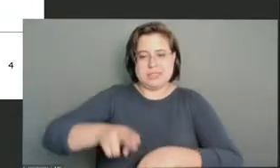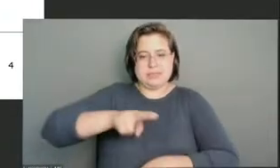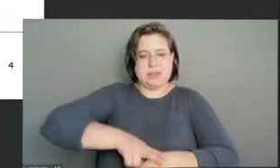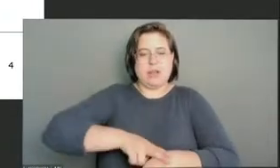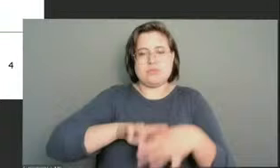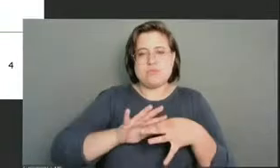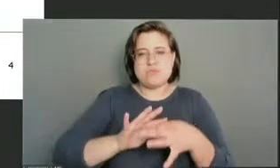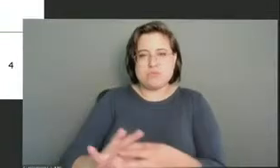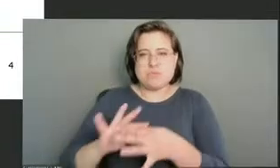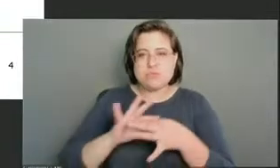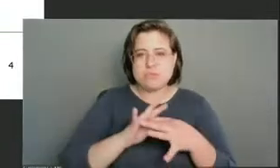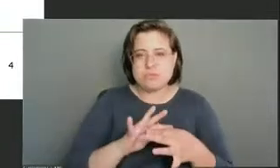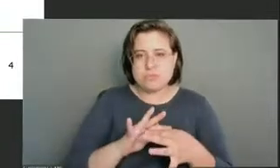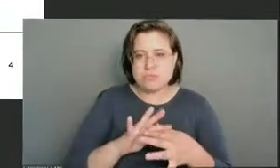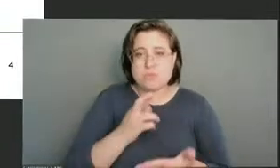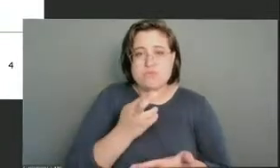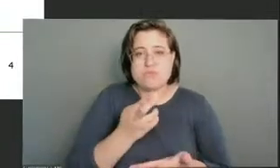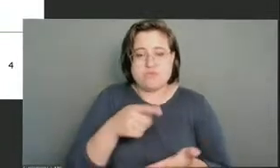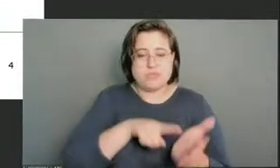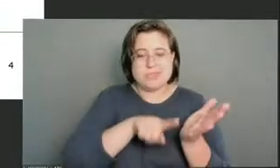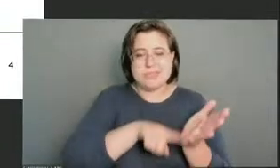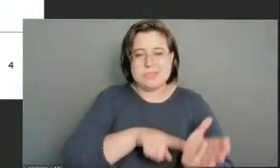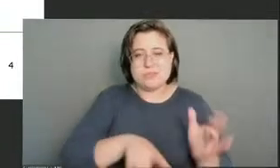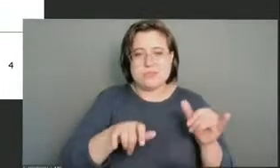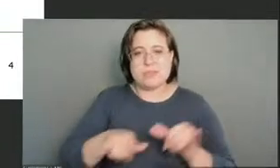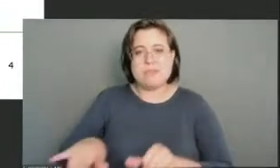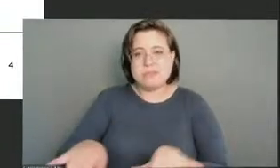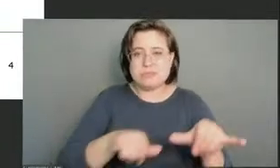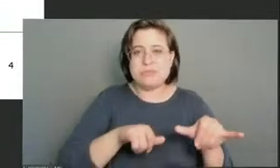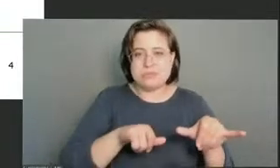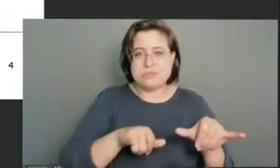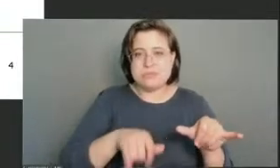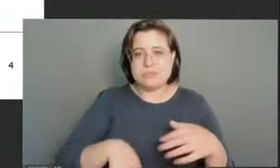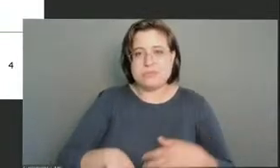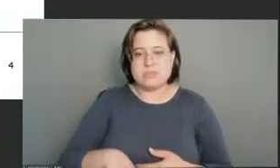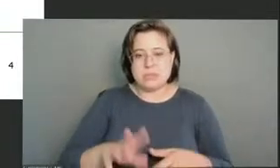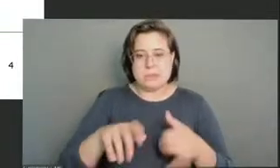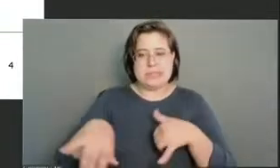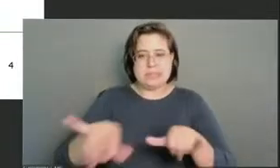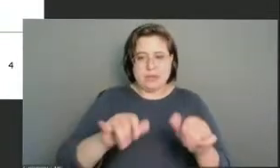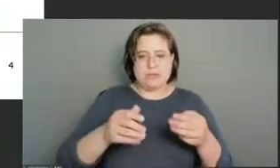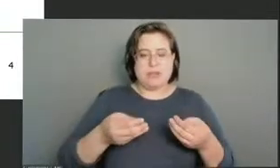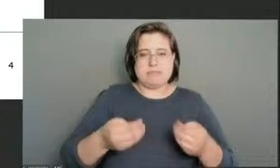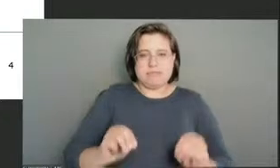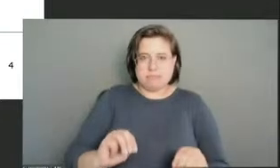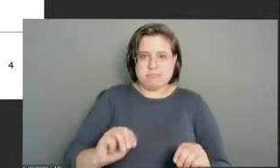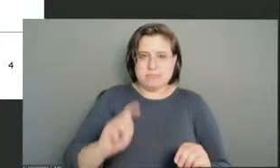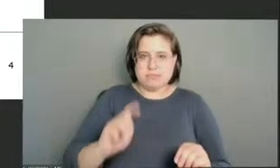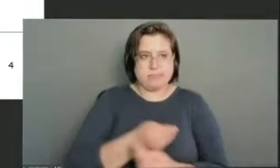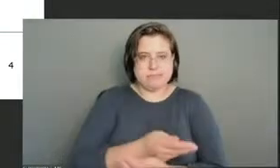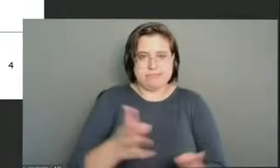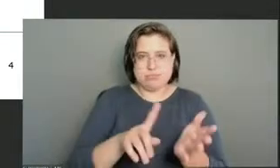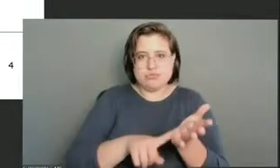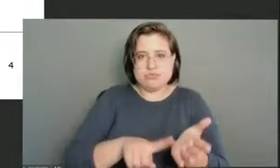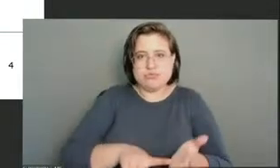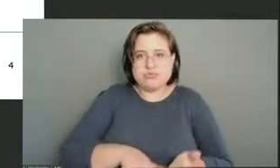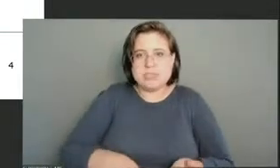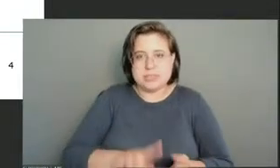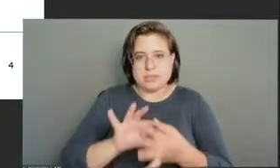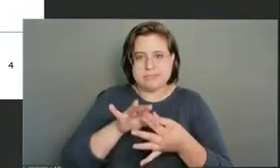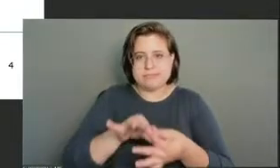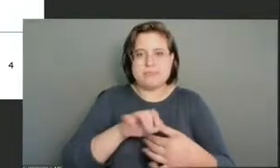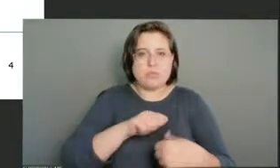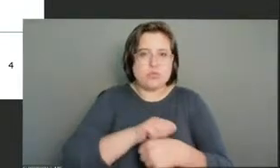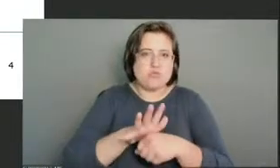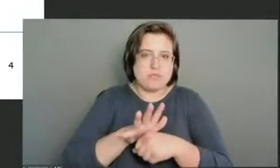coordination of research standards and standardized methods for disseminating research relating to long COVID, as